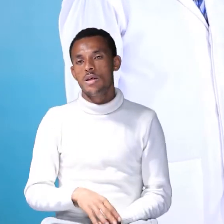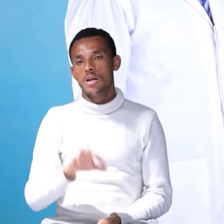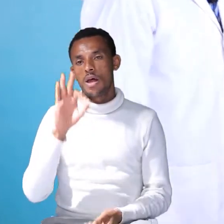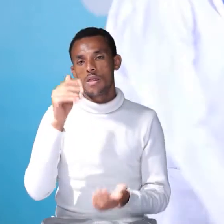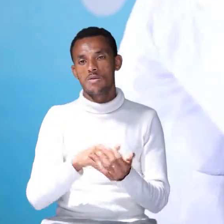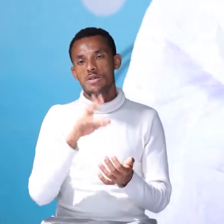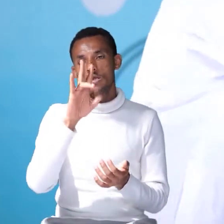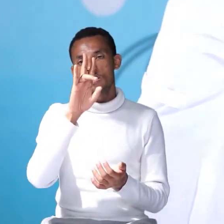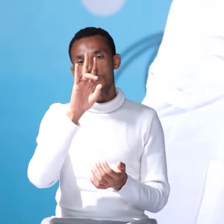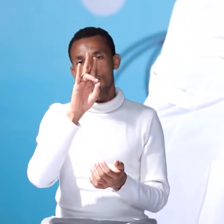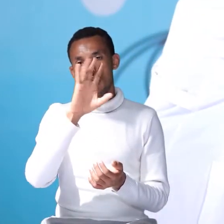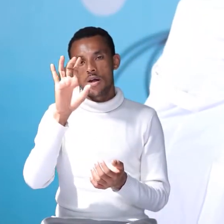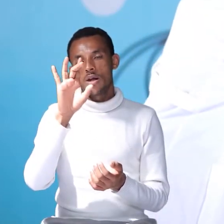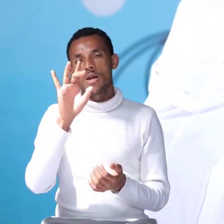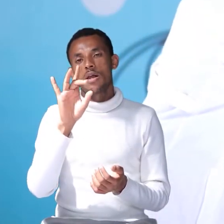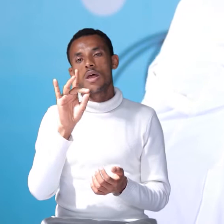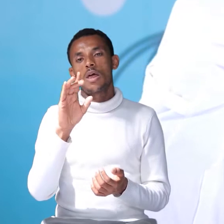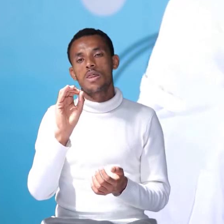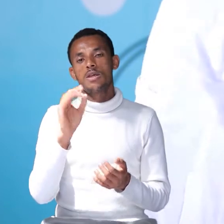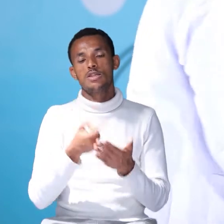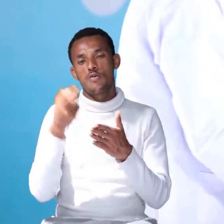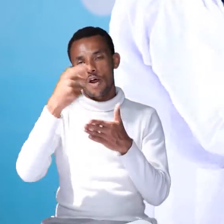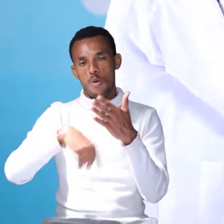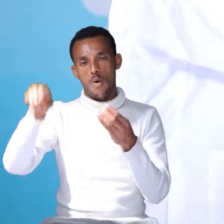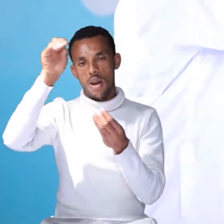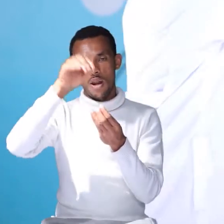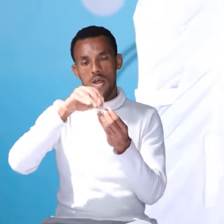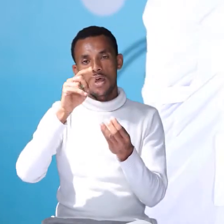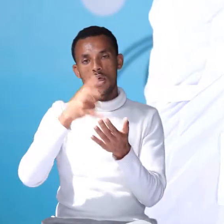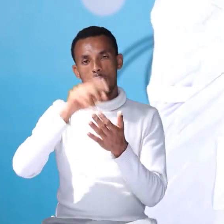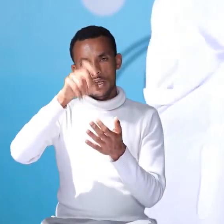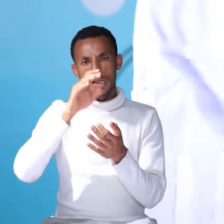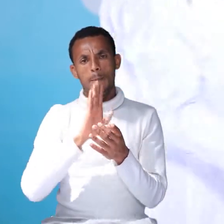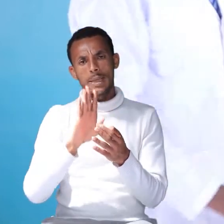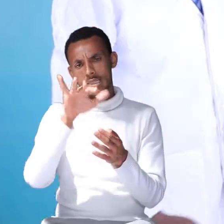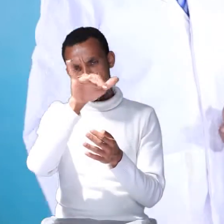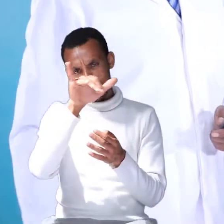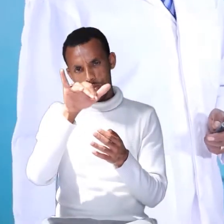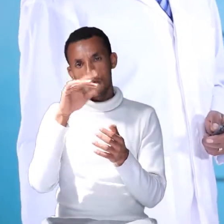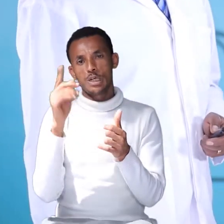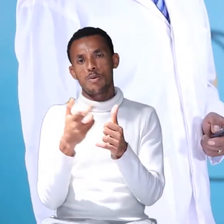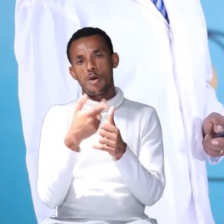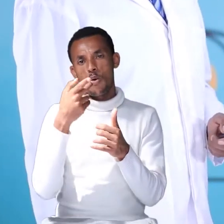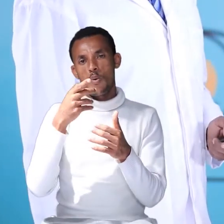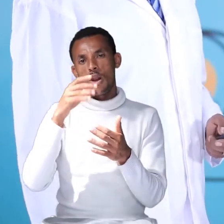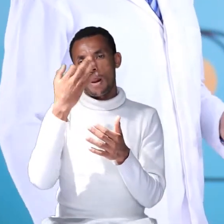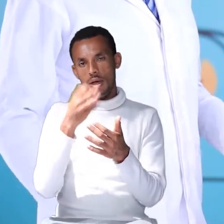you made a mistake, when these values are added up, it must be exactly equal to